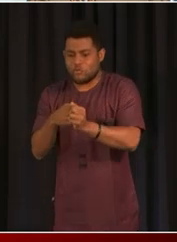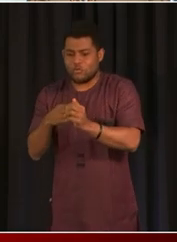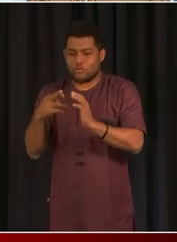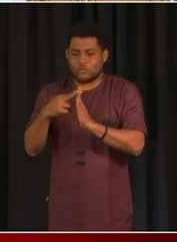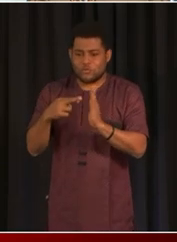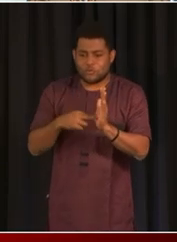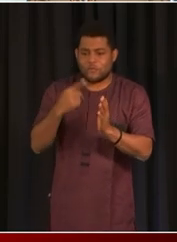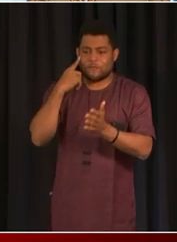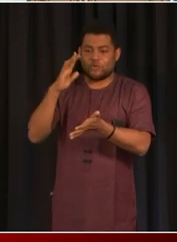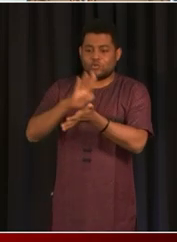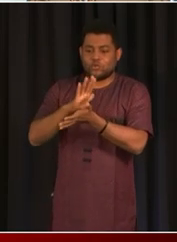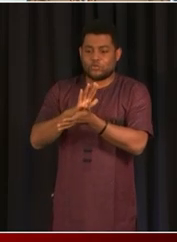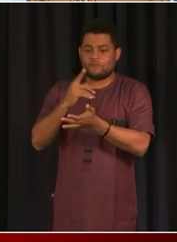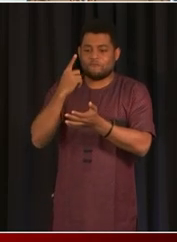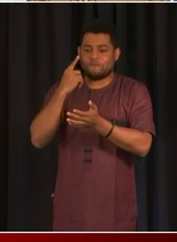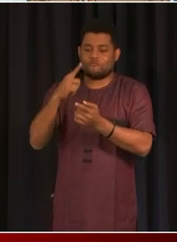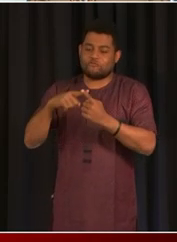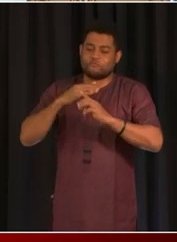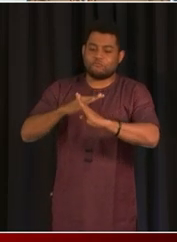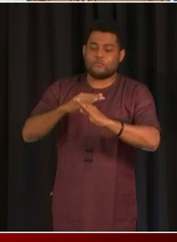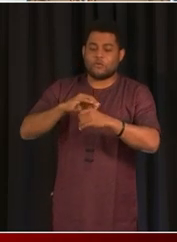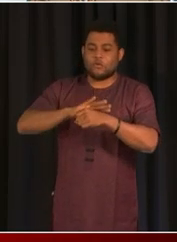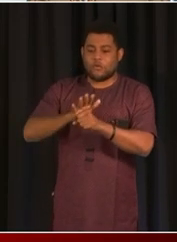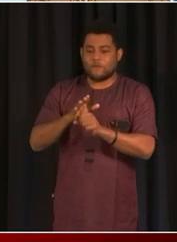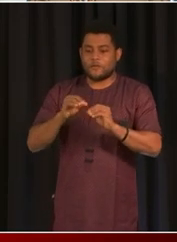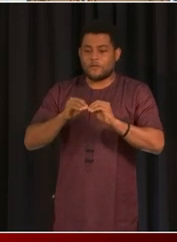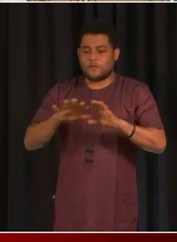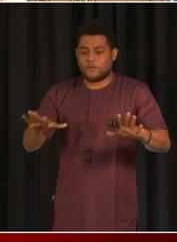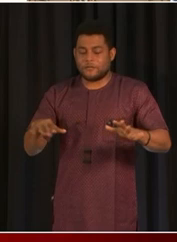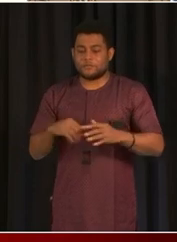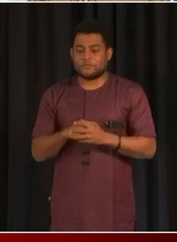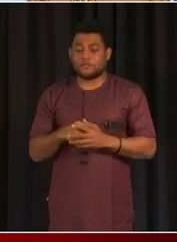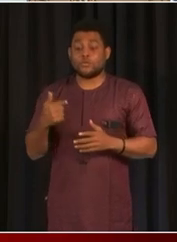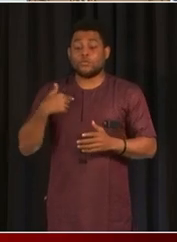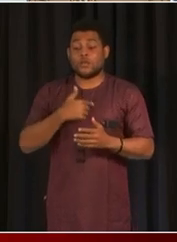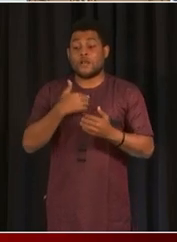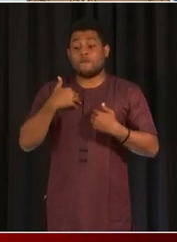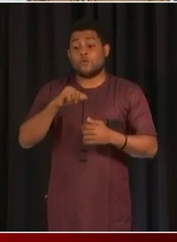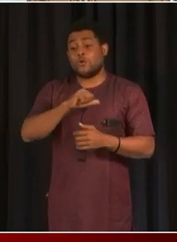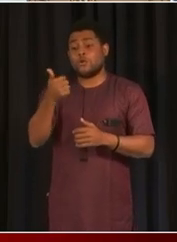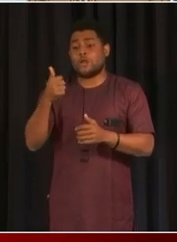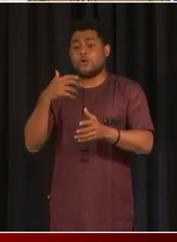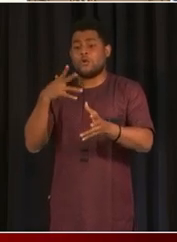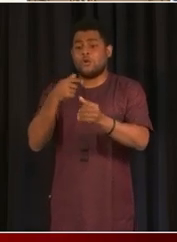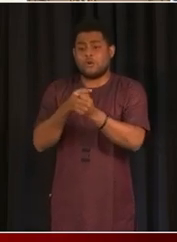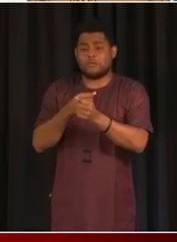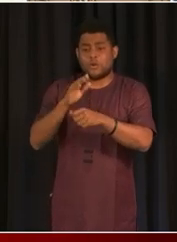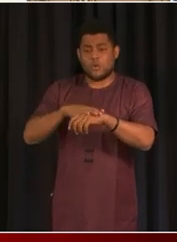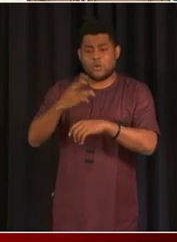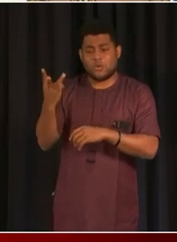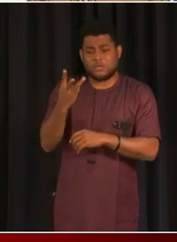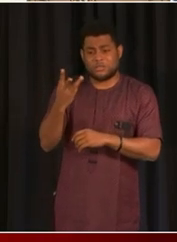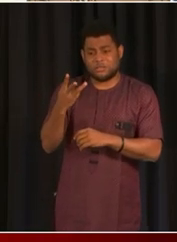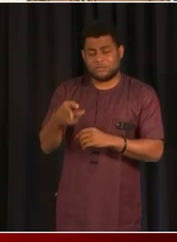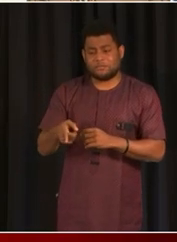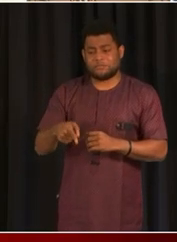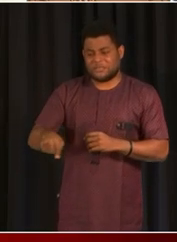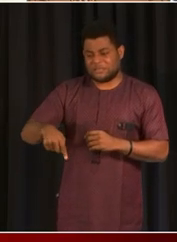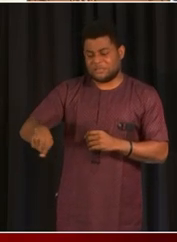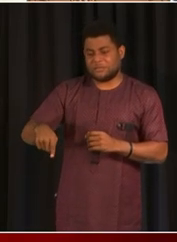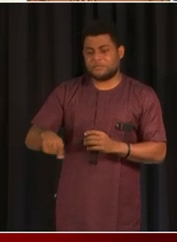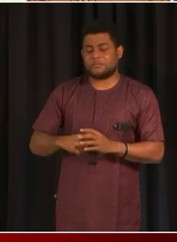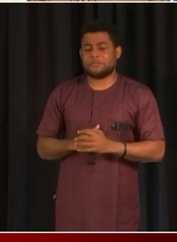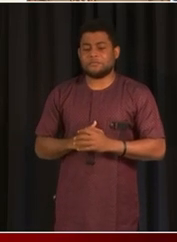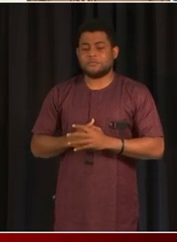We expect to have another update this Wednesday. And I think that's all we have